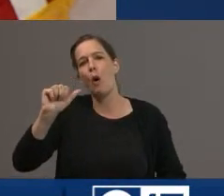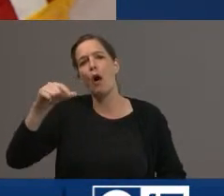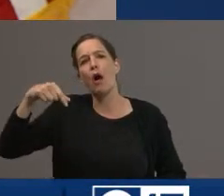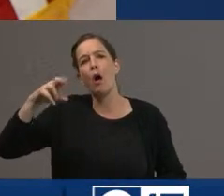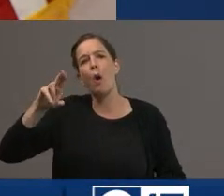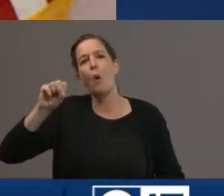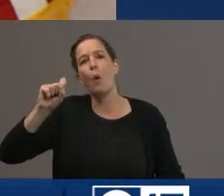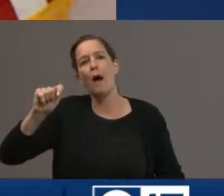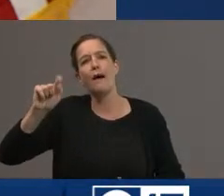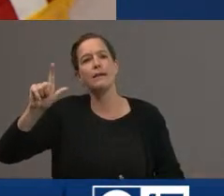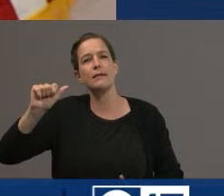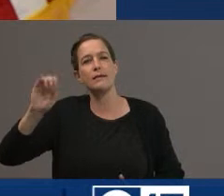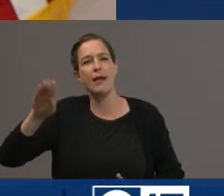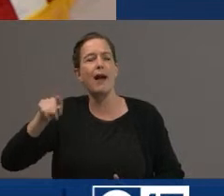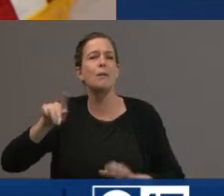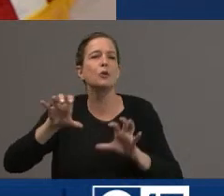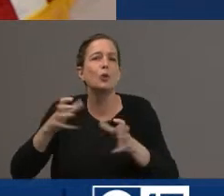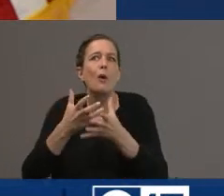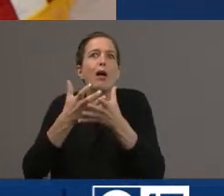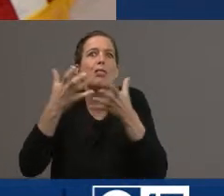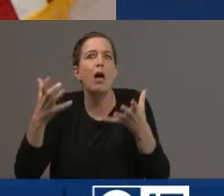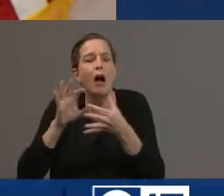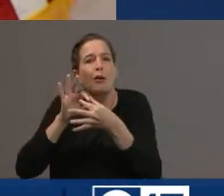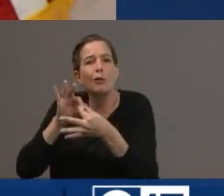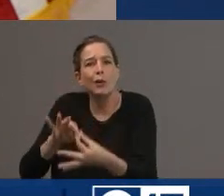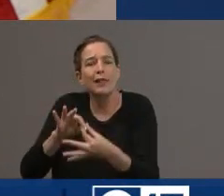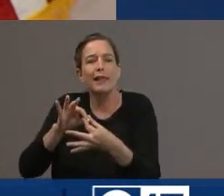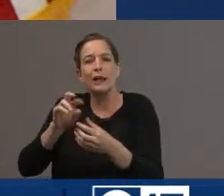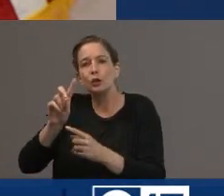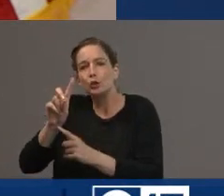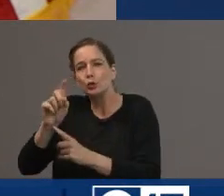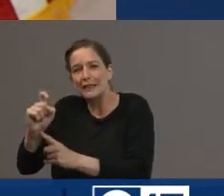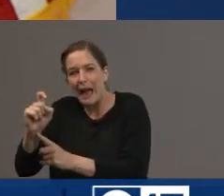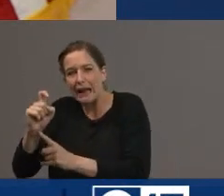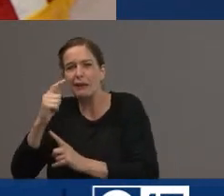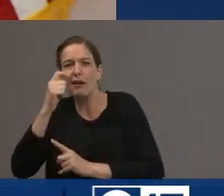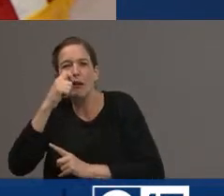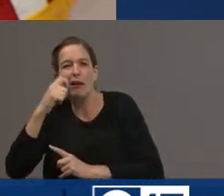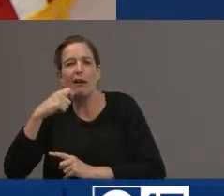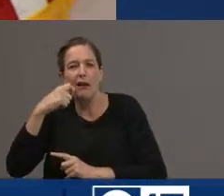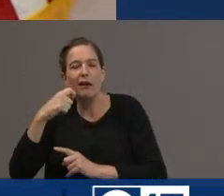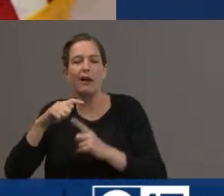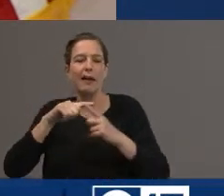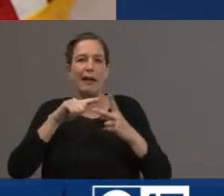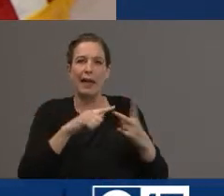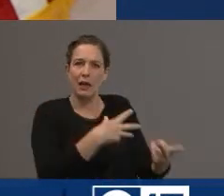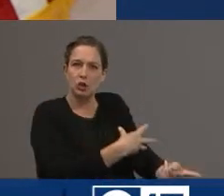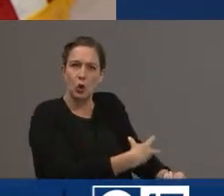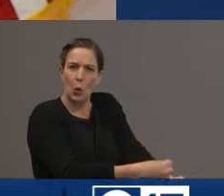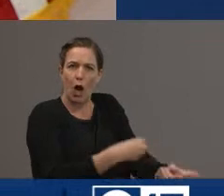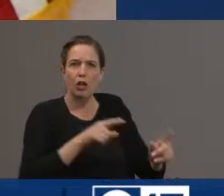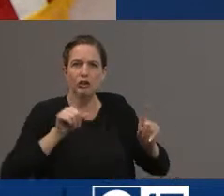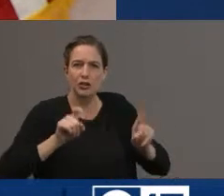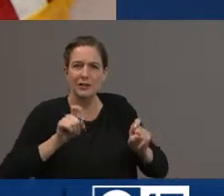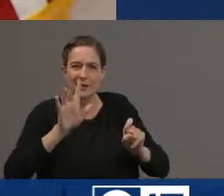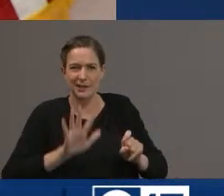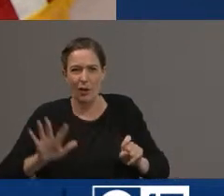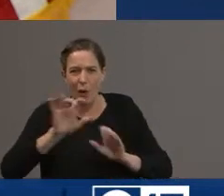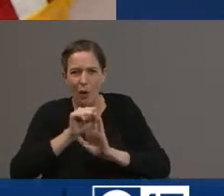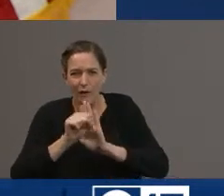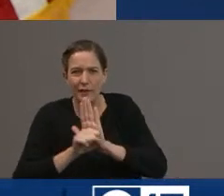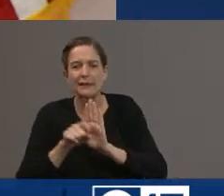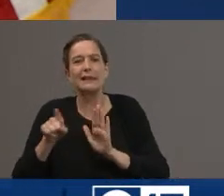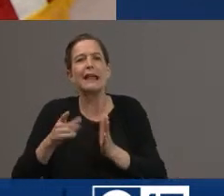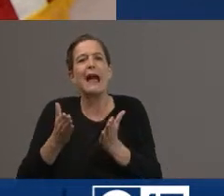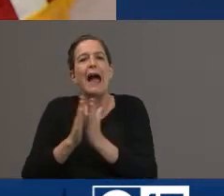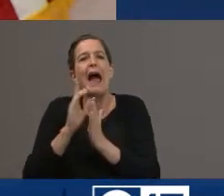the diagnostic and serology testing in the state. They had asked for assistance in obtaining an additional